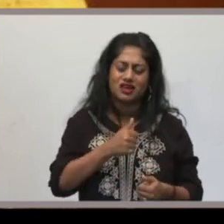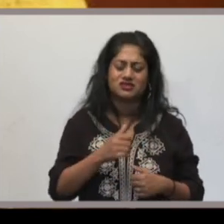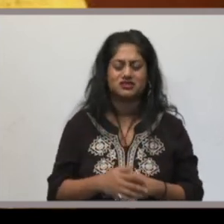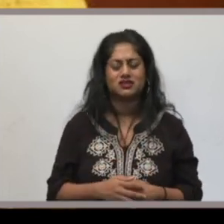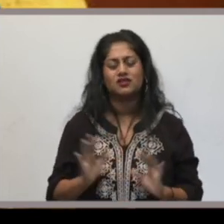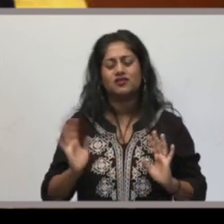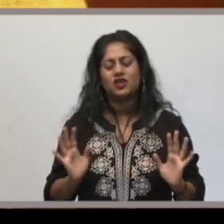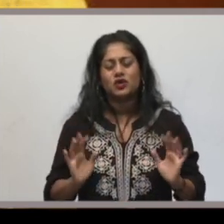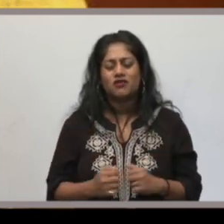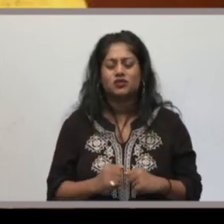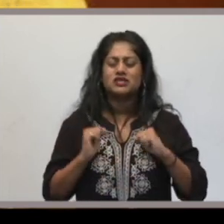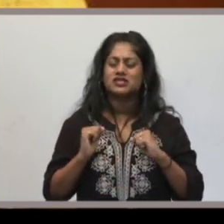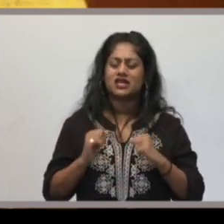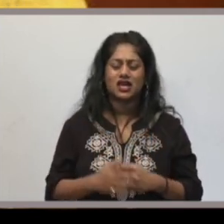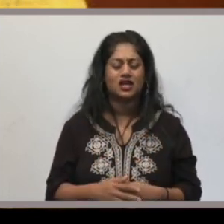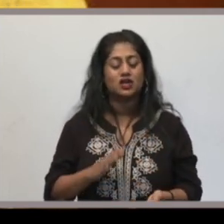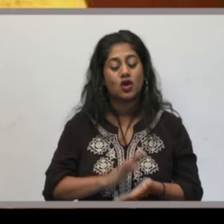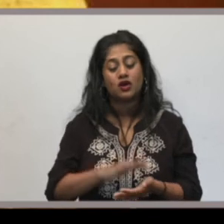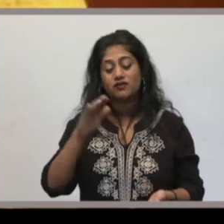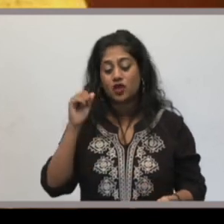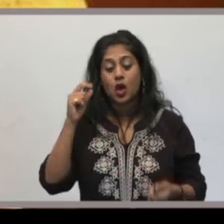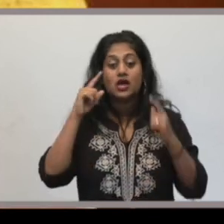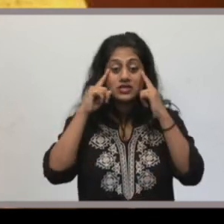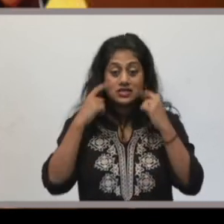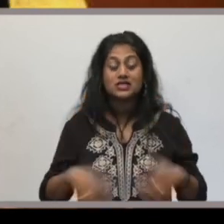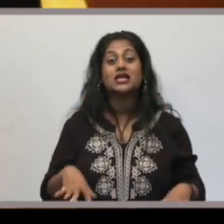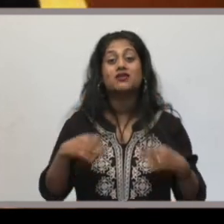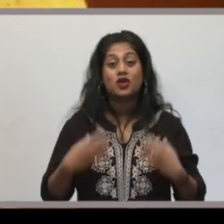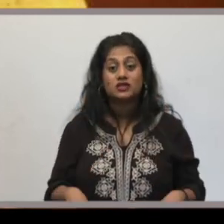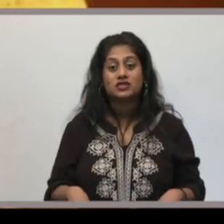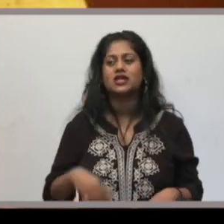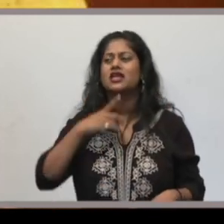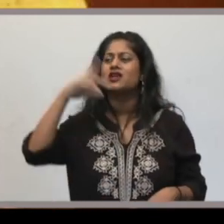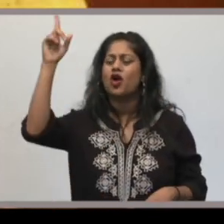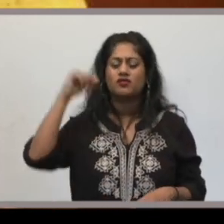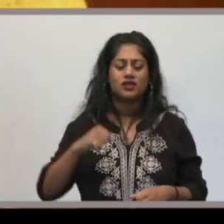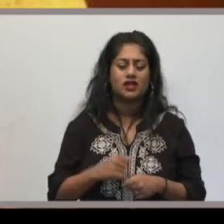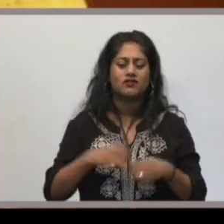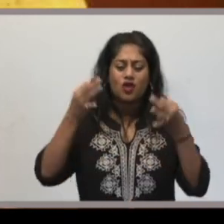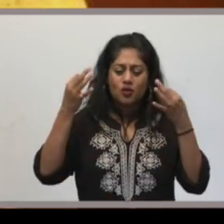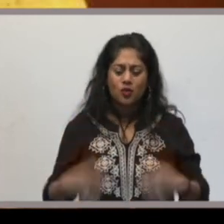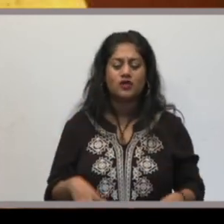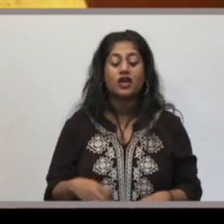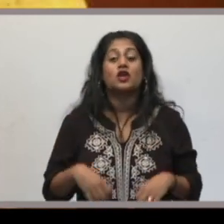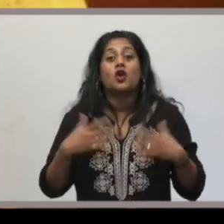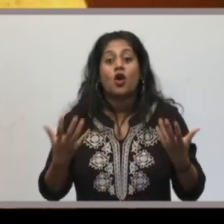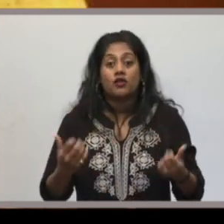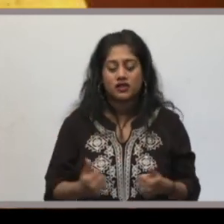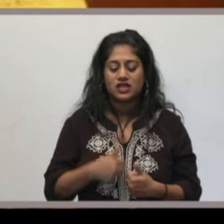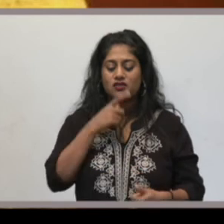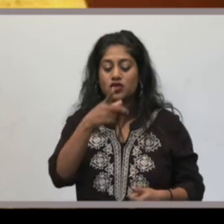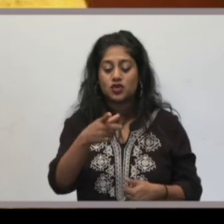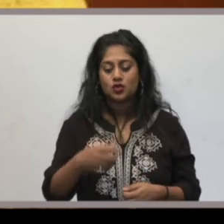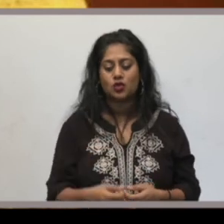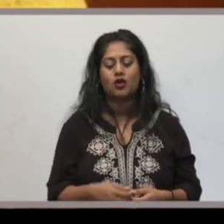each one's life. Bring healing where healing is needed. I pray for those sick that healing virtue will flow. Financial situations and